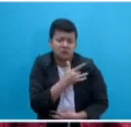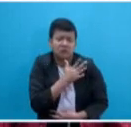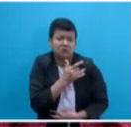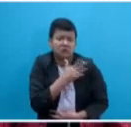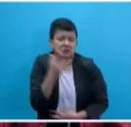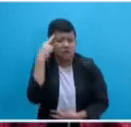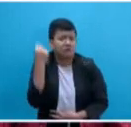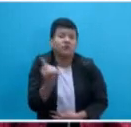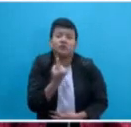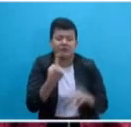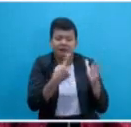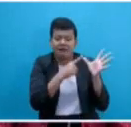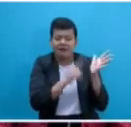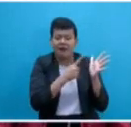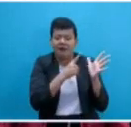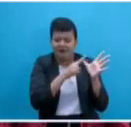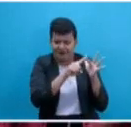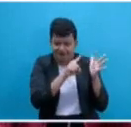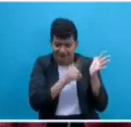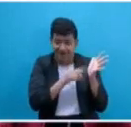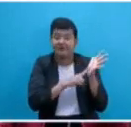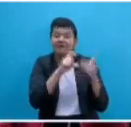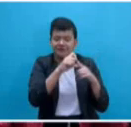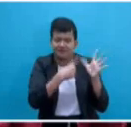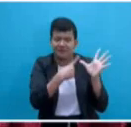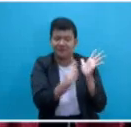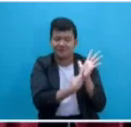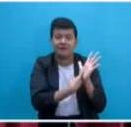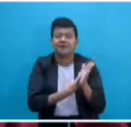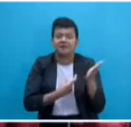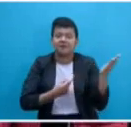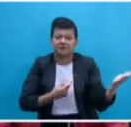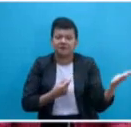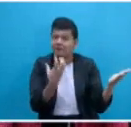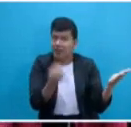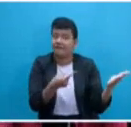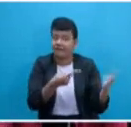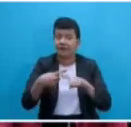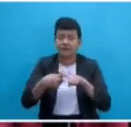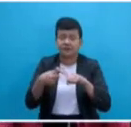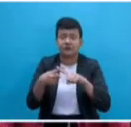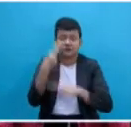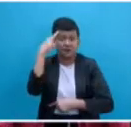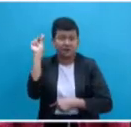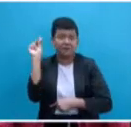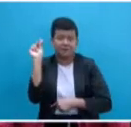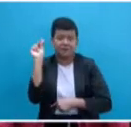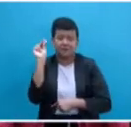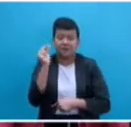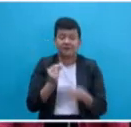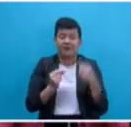O'Connor. Mr. Speaker, sir, His Excellency, in his salutation, used 4 languages.